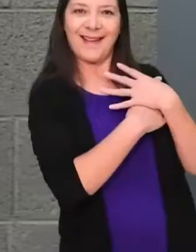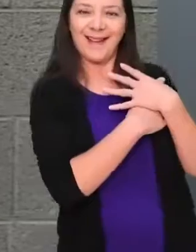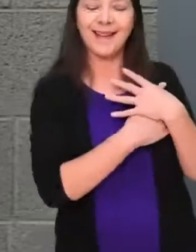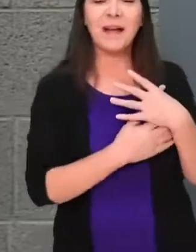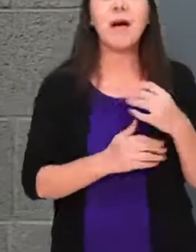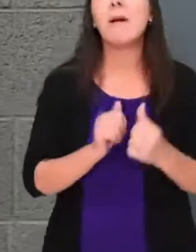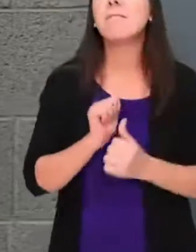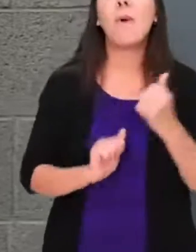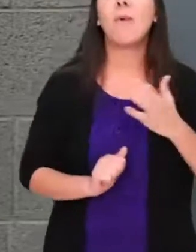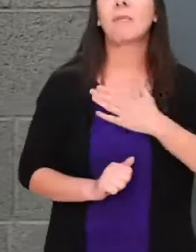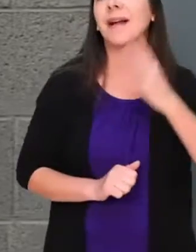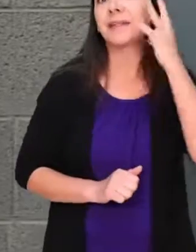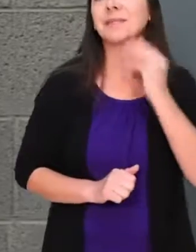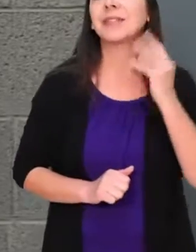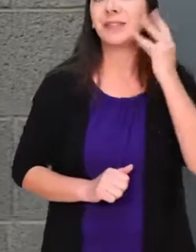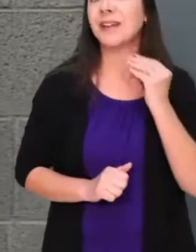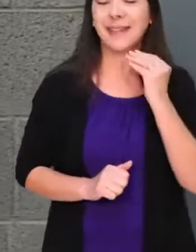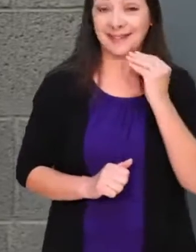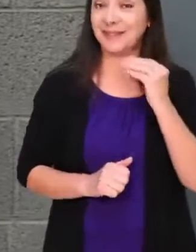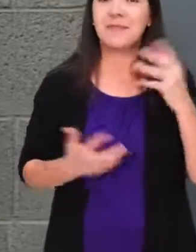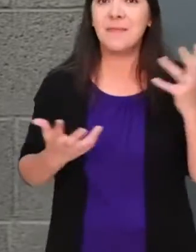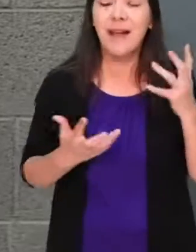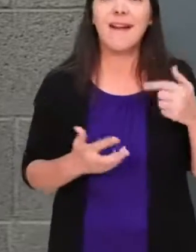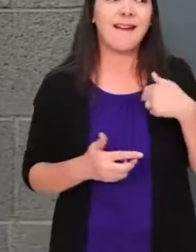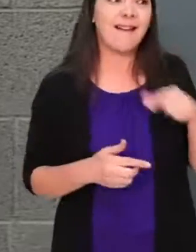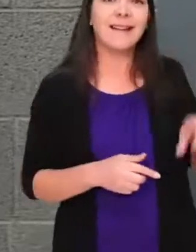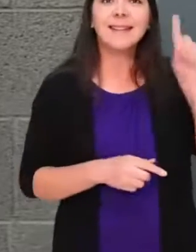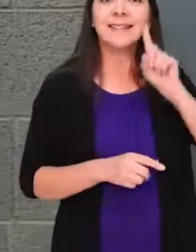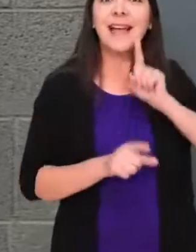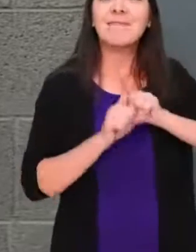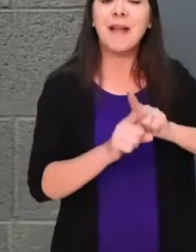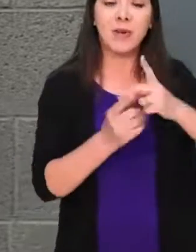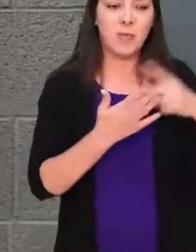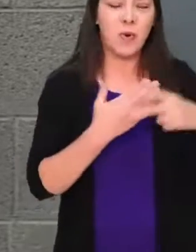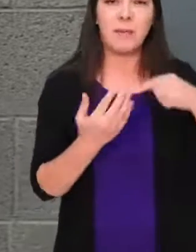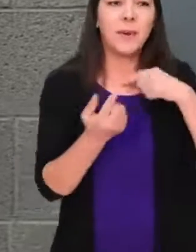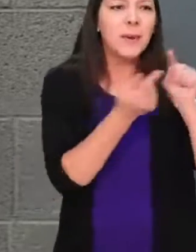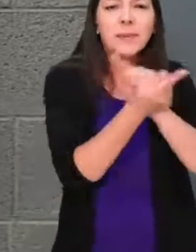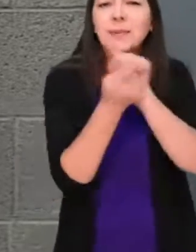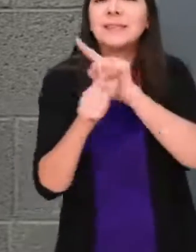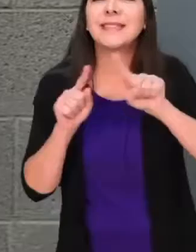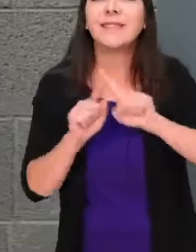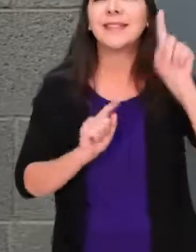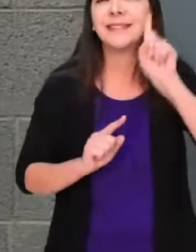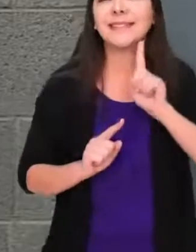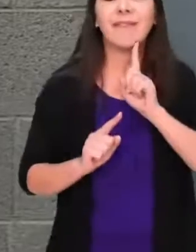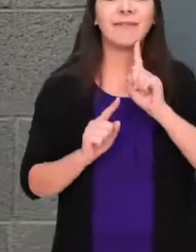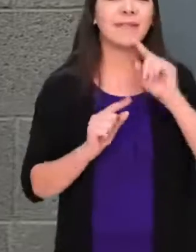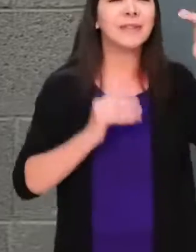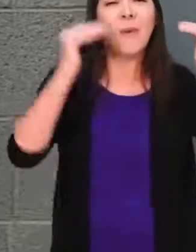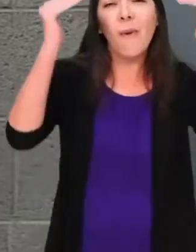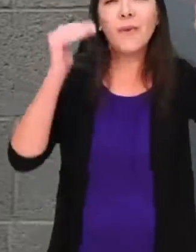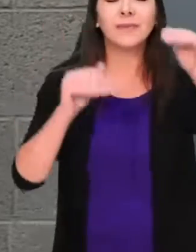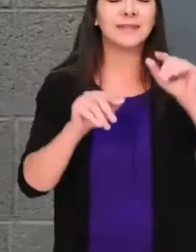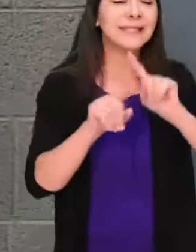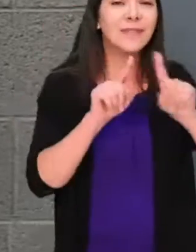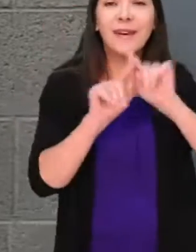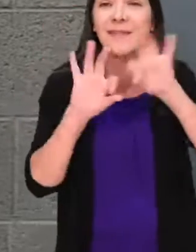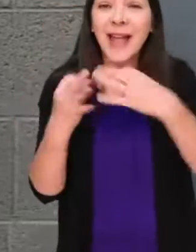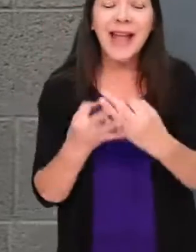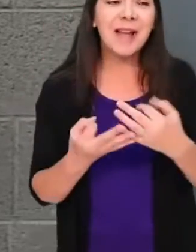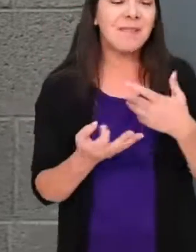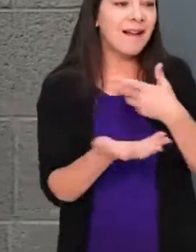Actually, I think most of my experience has been through Deaf Mentor and meeting a lot of different deaf adults and a lot of different families, and it's